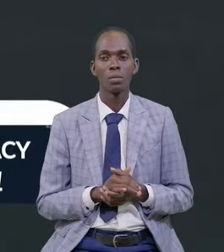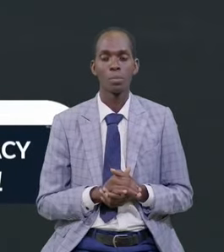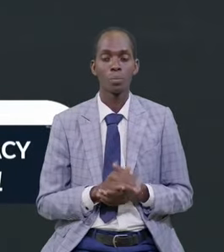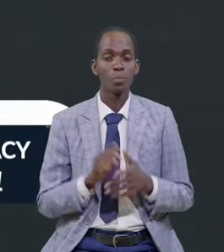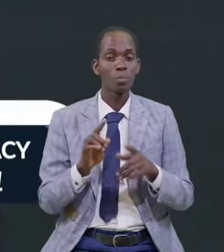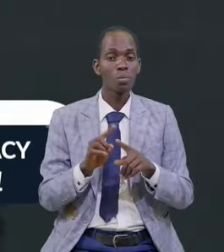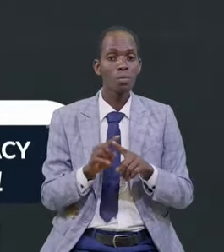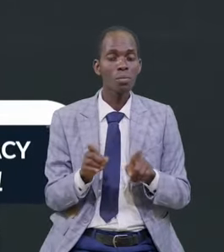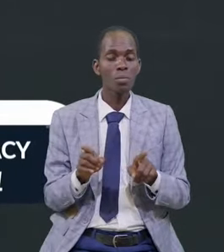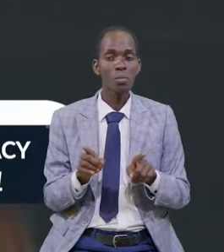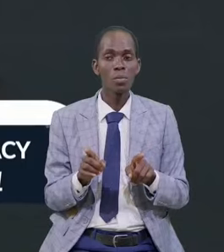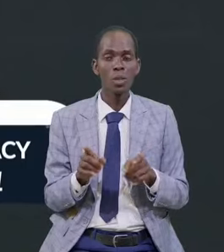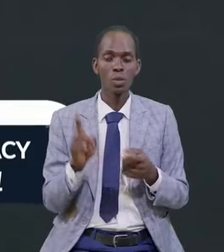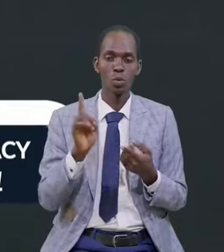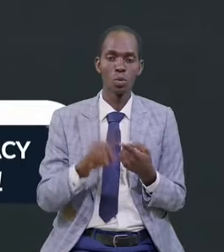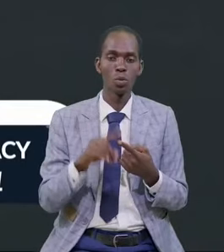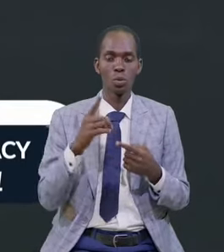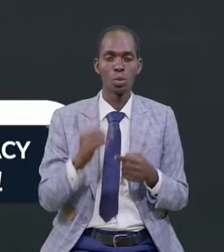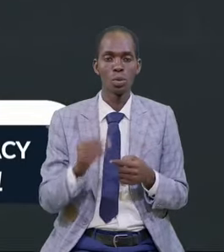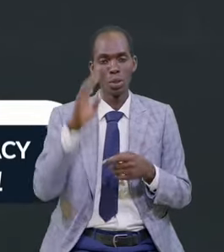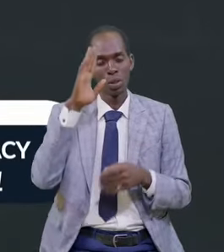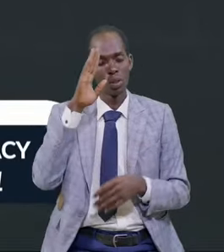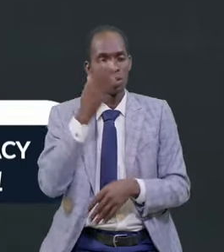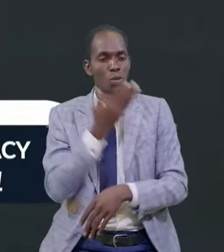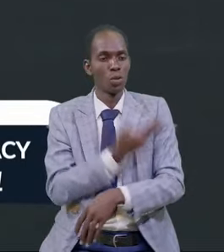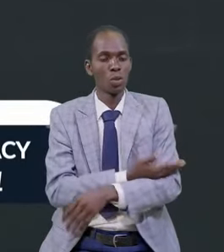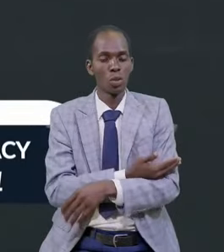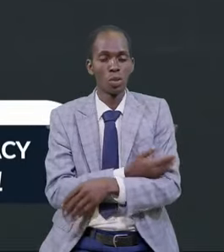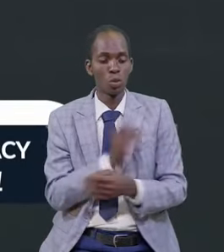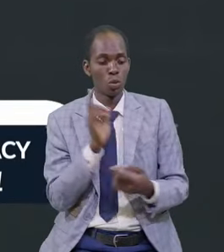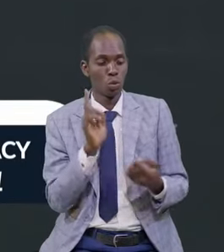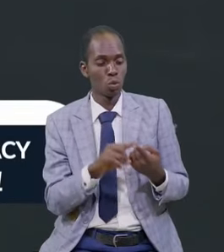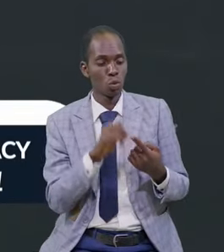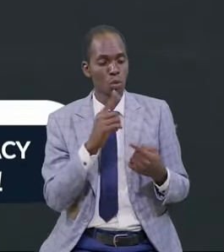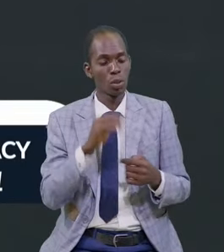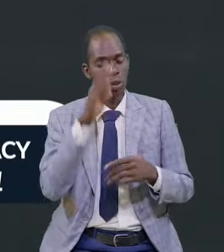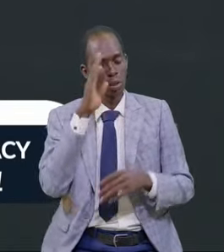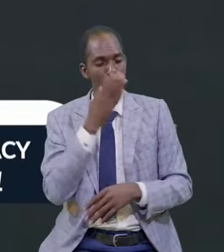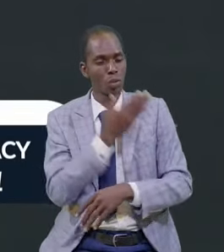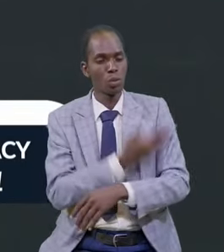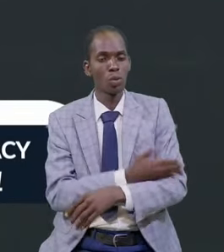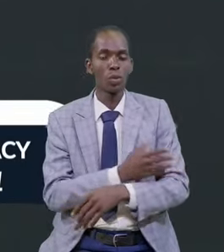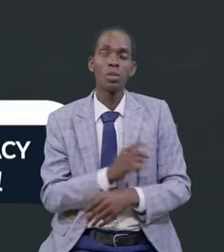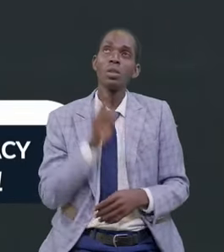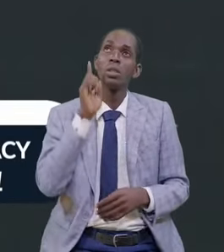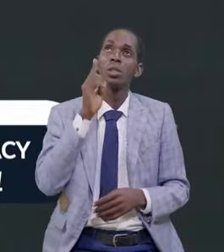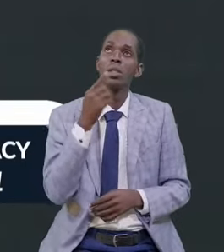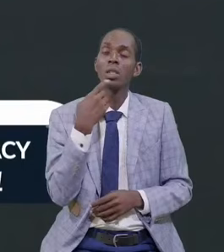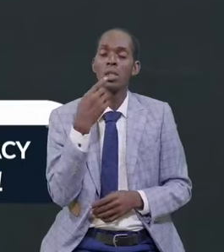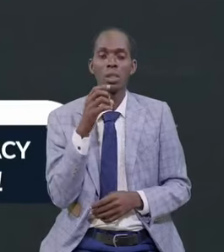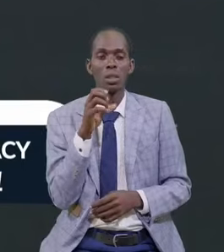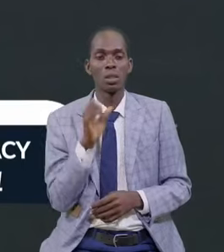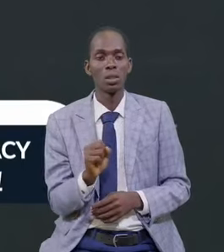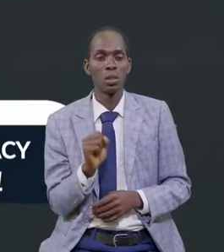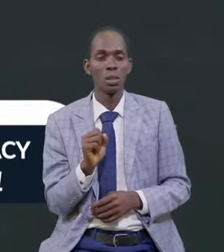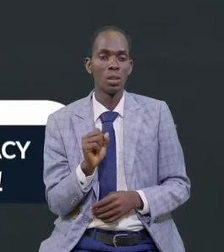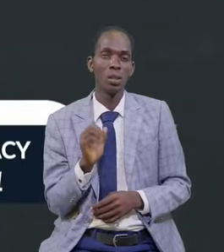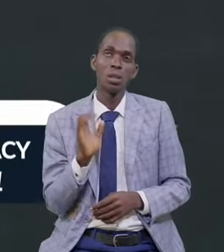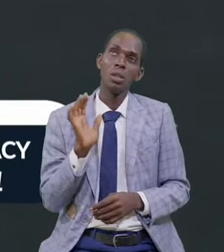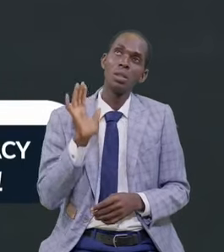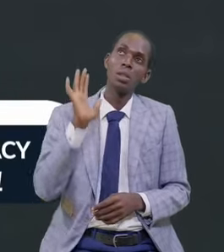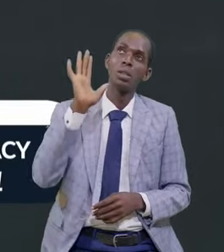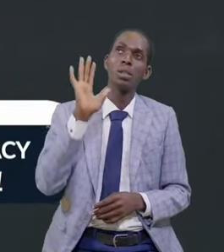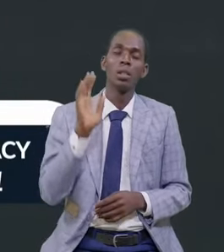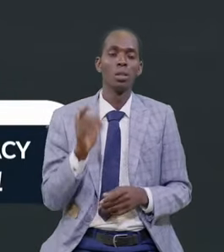son he say unto the son he says thy Throne oh God